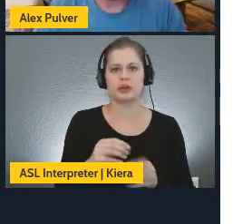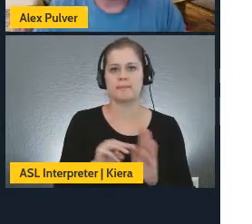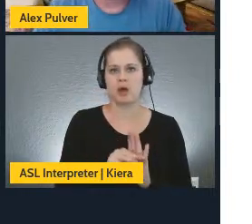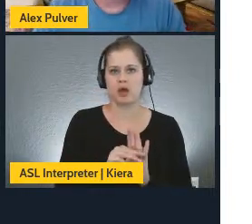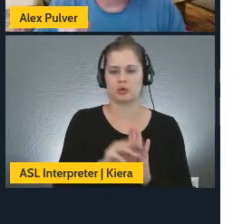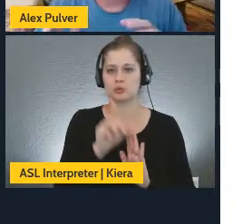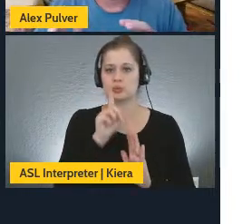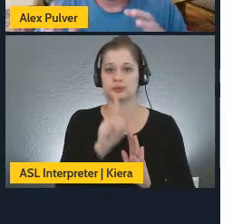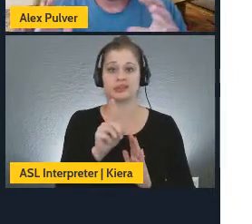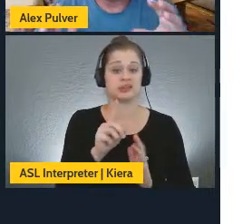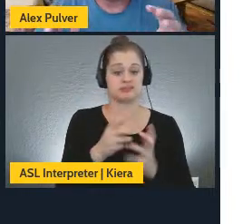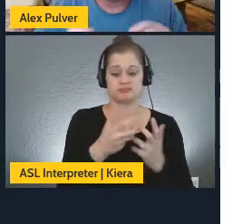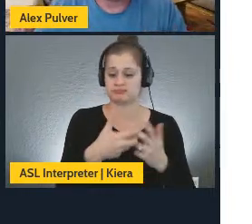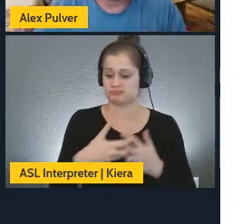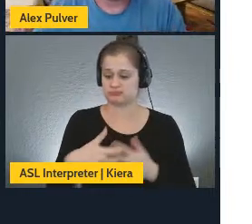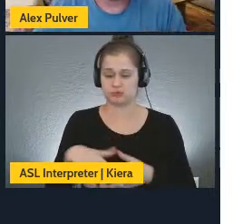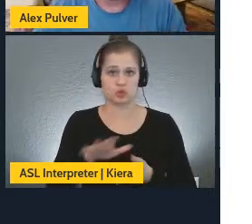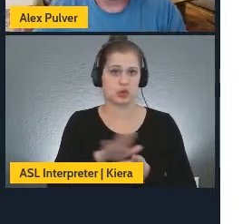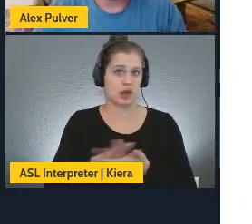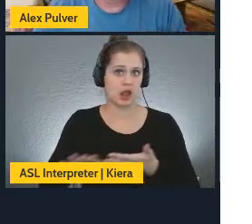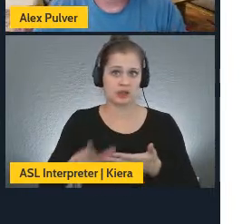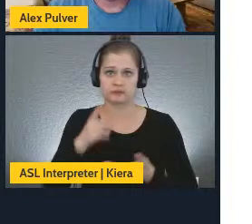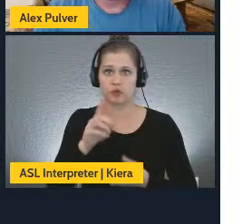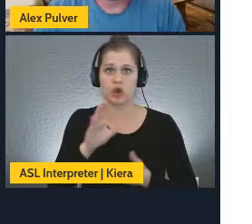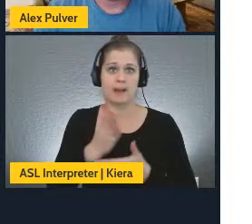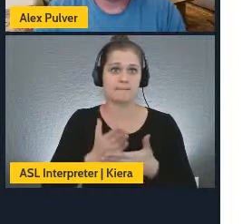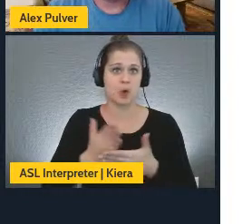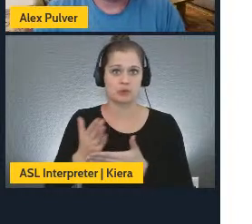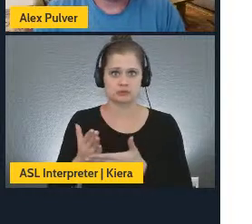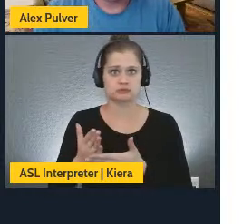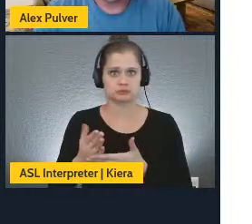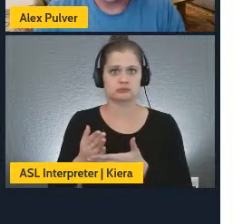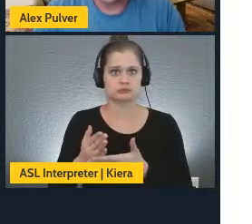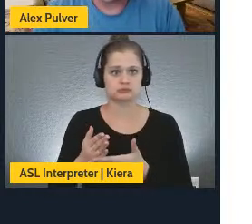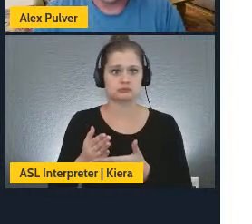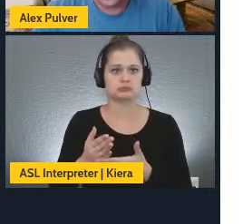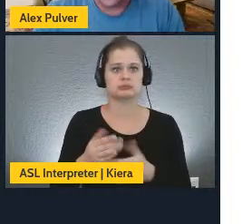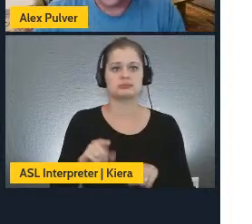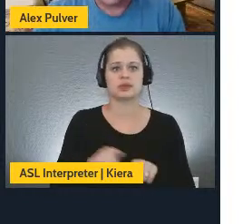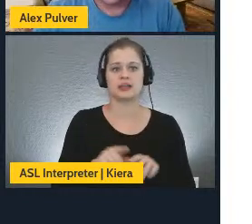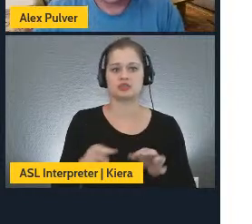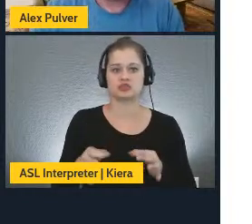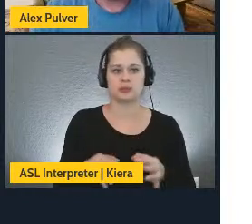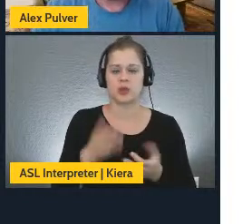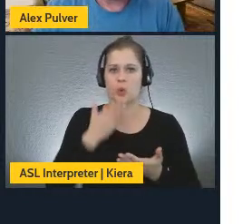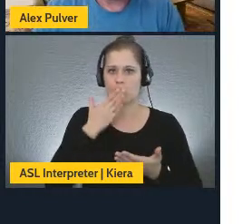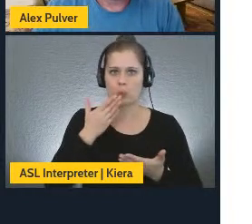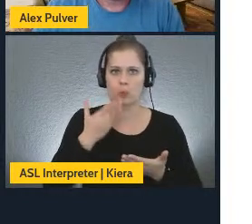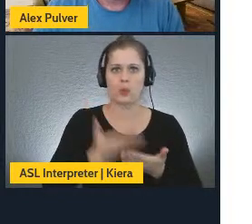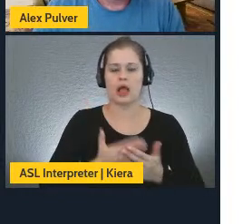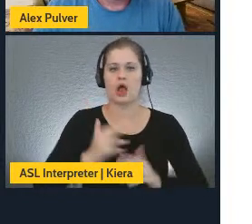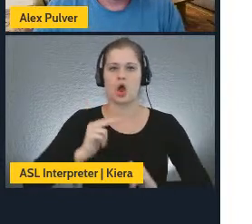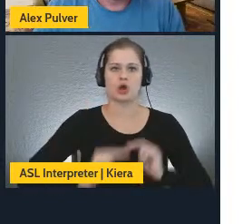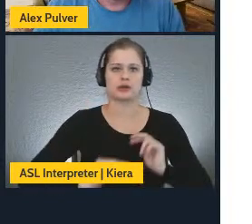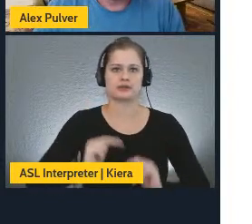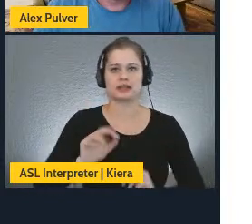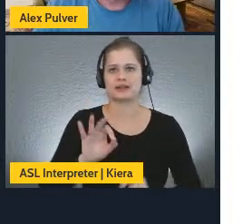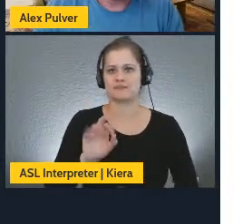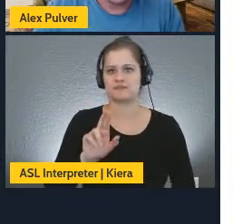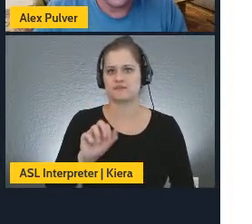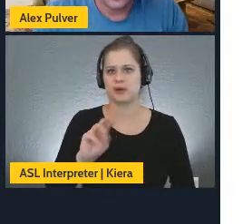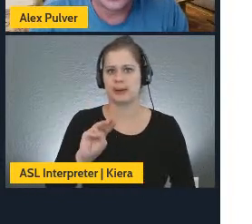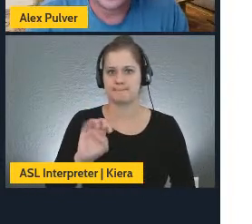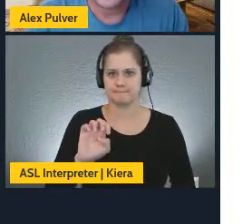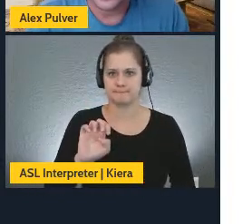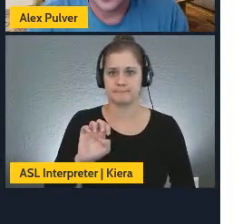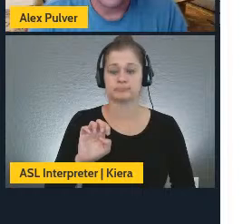my mind to a component as described by the well-architected framework. And I